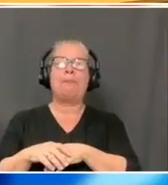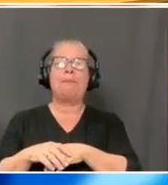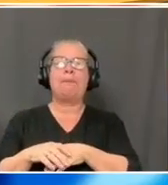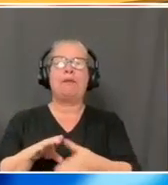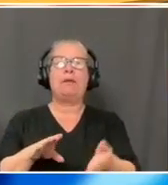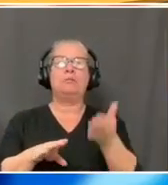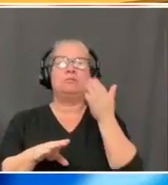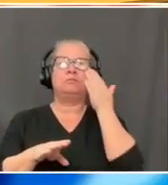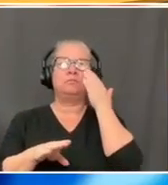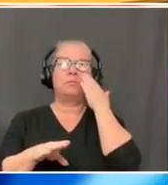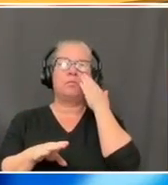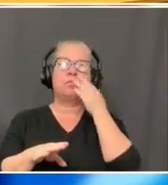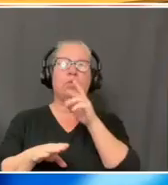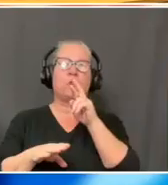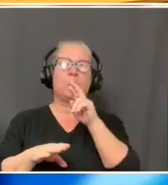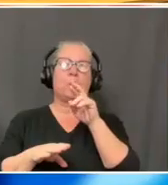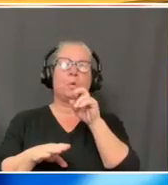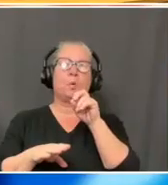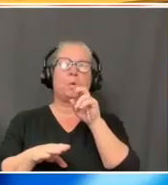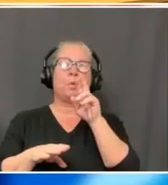services that are being provided by